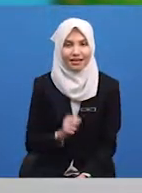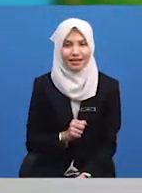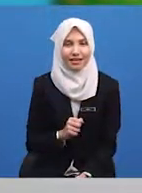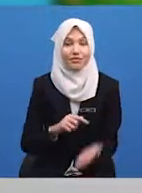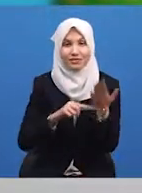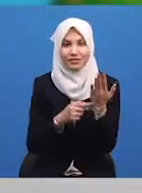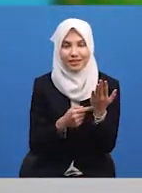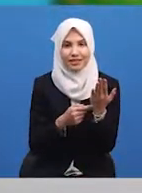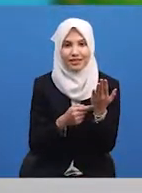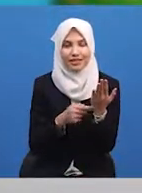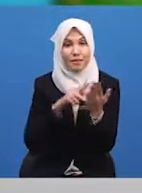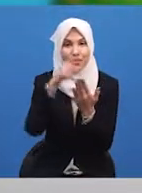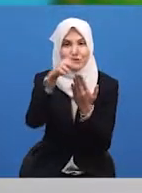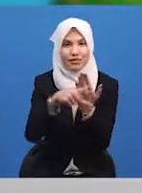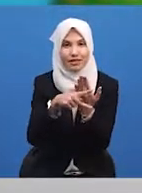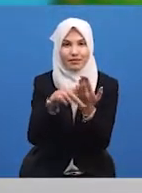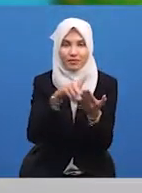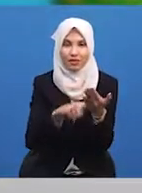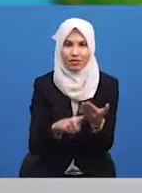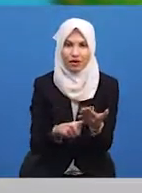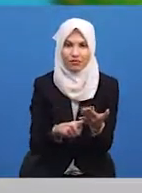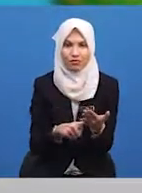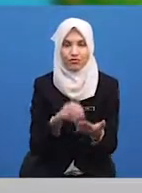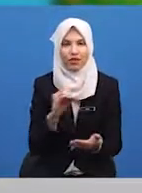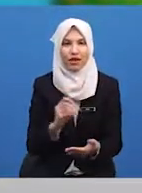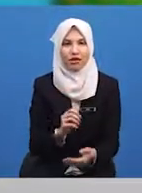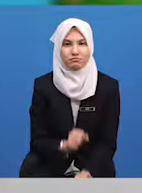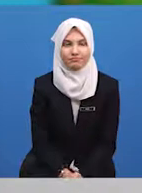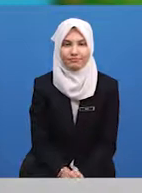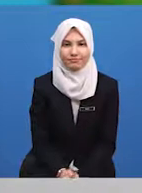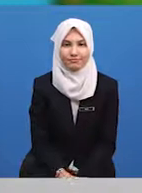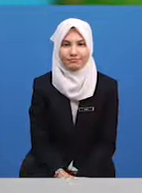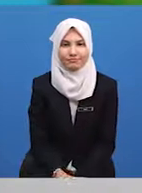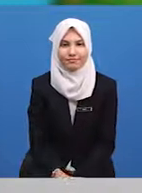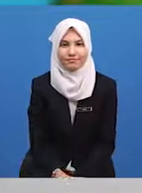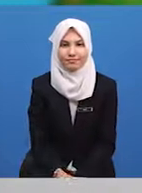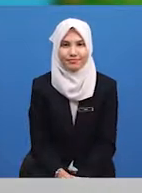started the project? What? Oh, yeah,